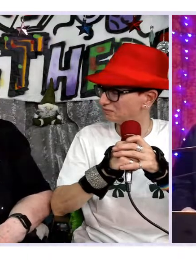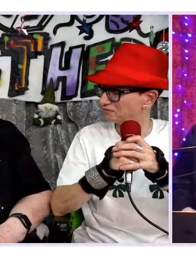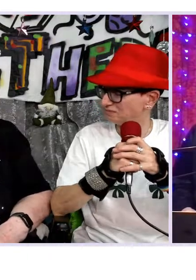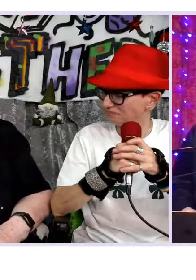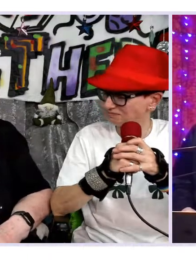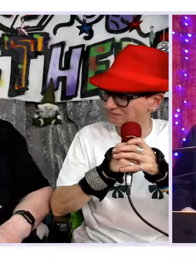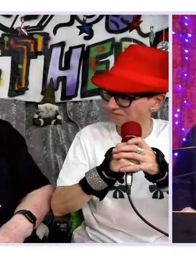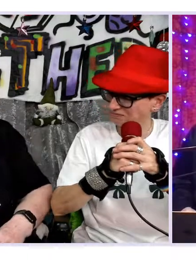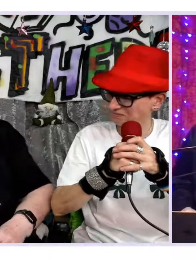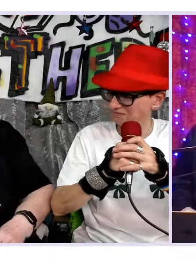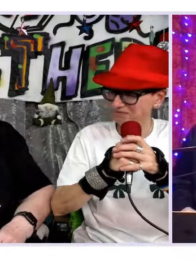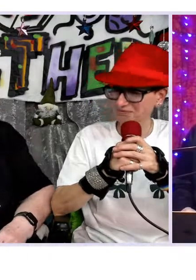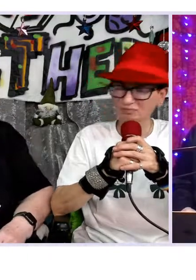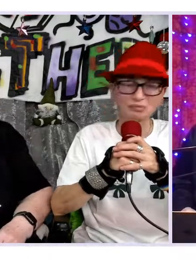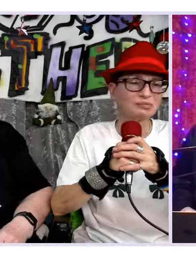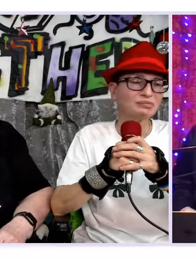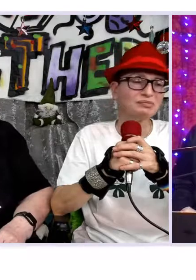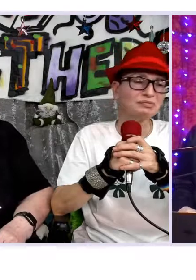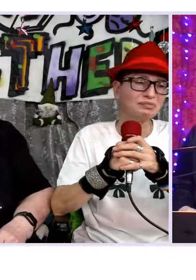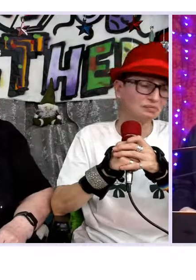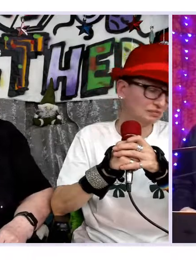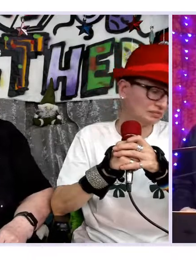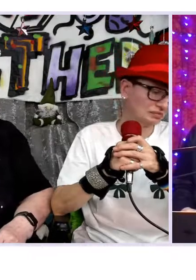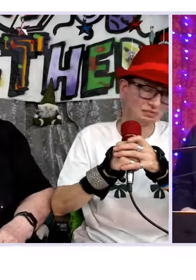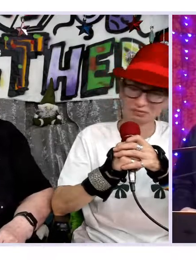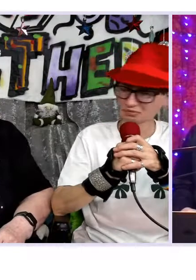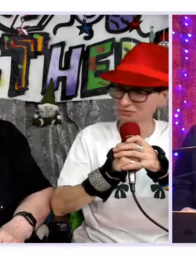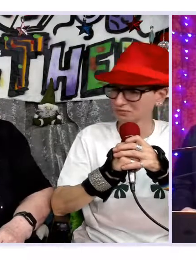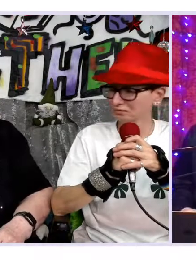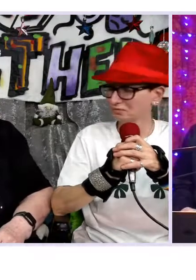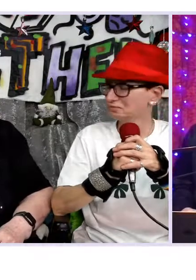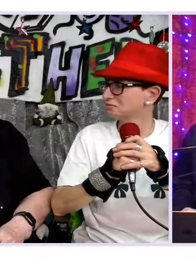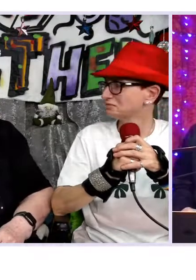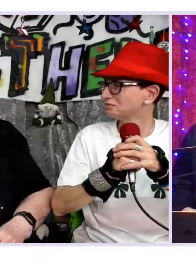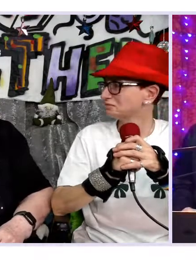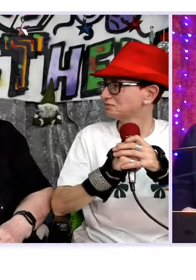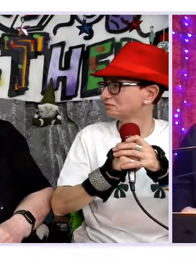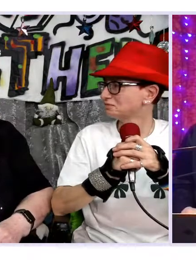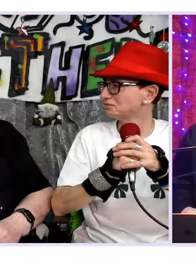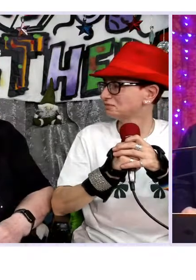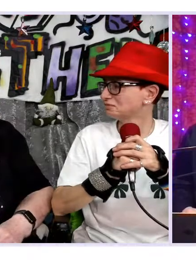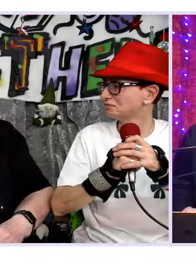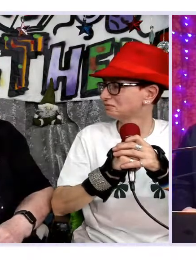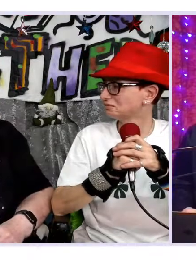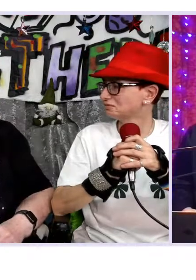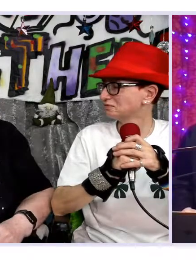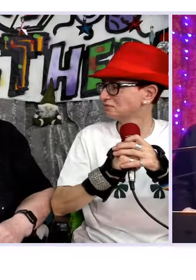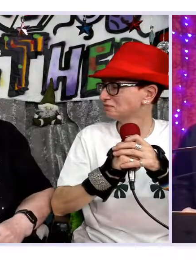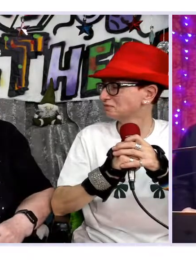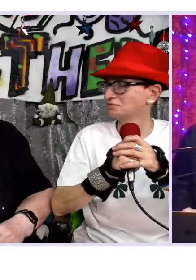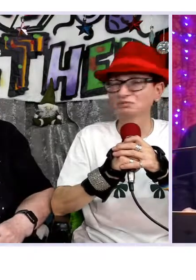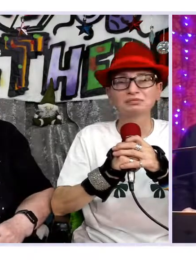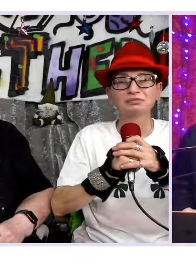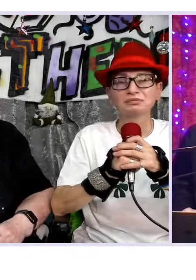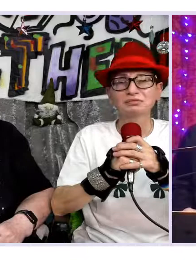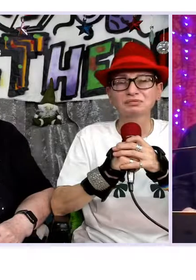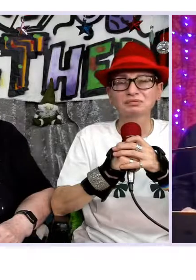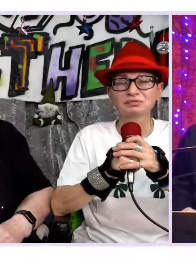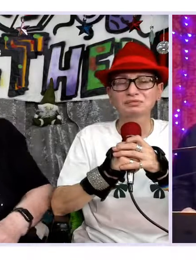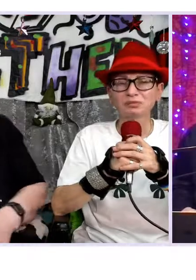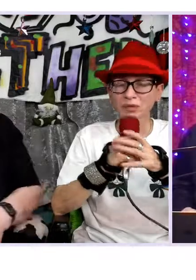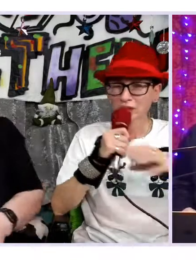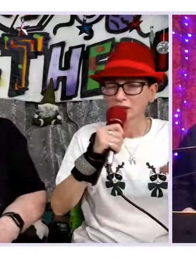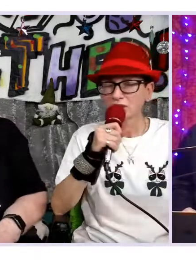to say, I'm wearing a cat constellation looking at a falling star, and I have on silver